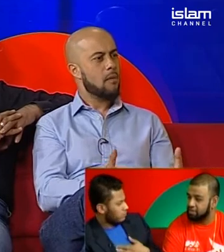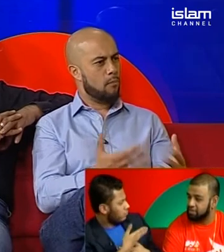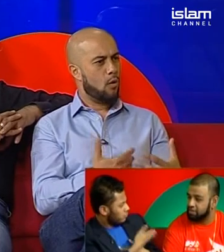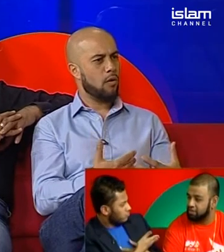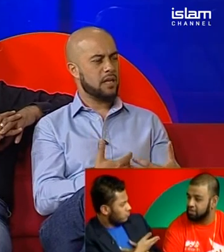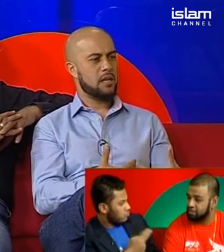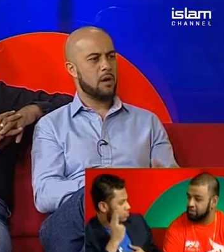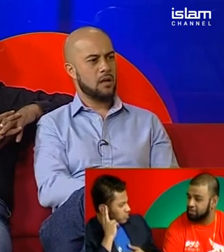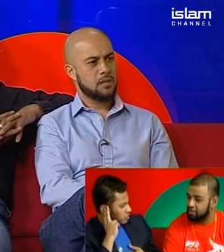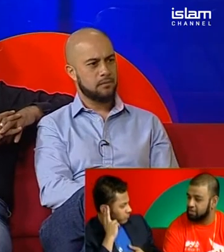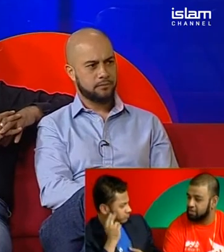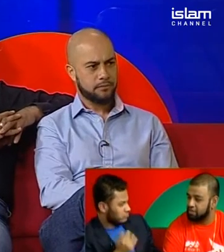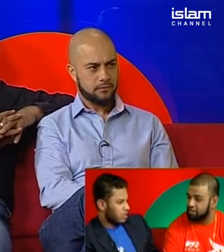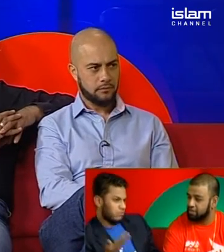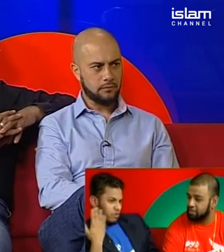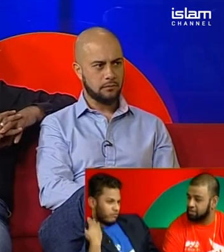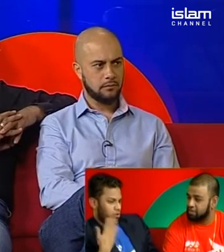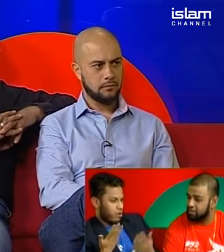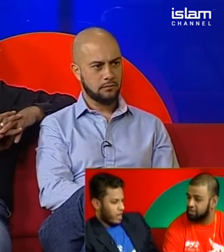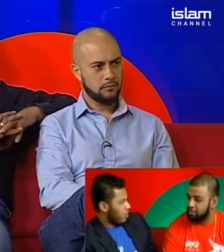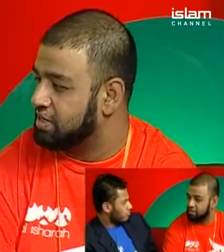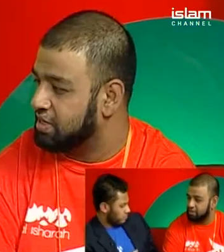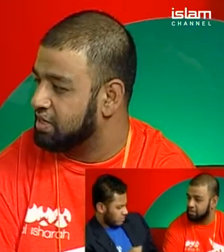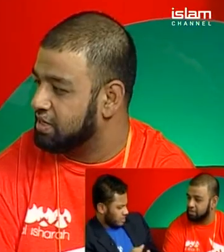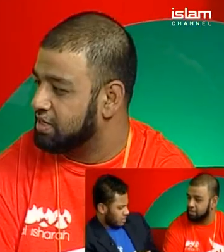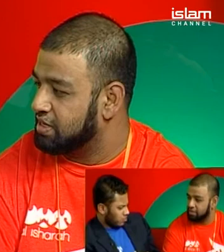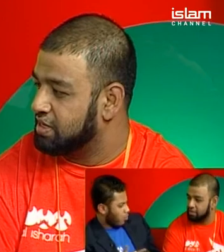impaired more than in the past?